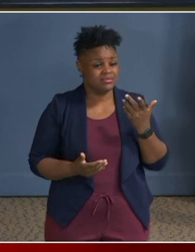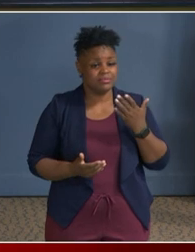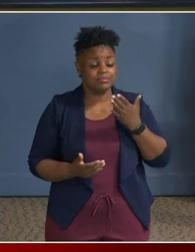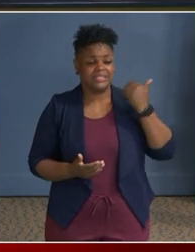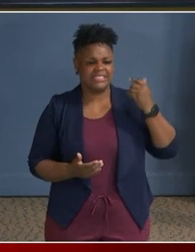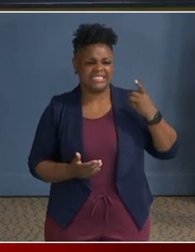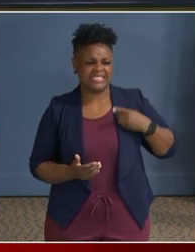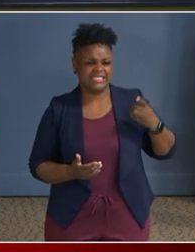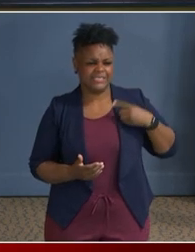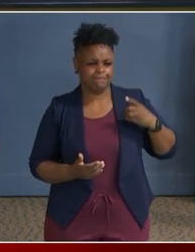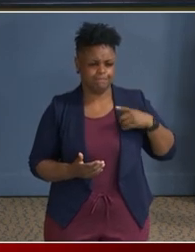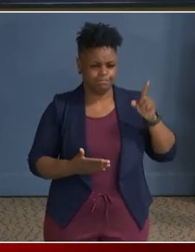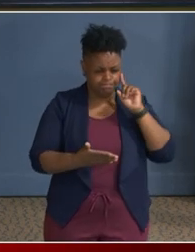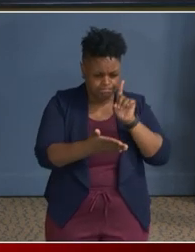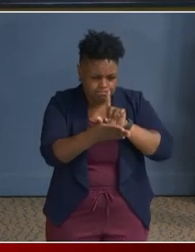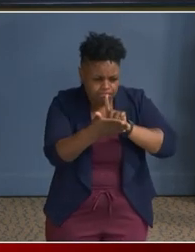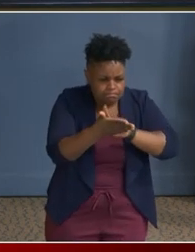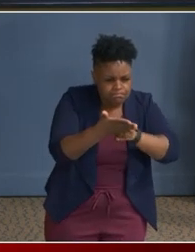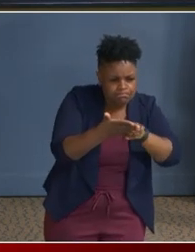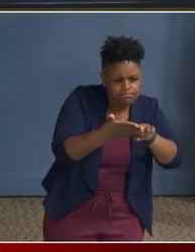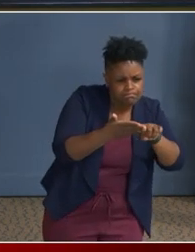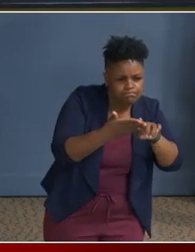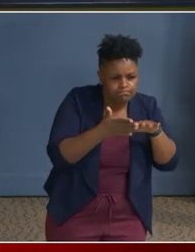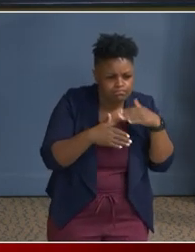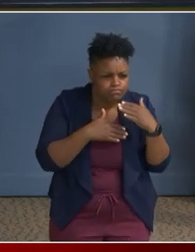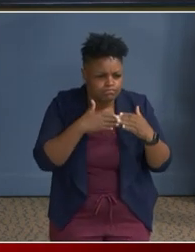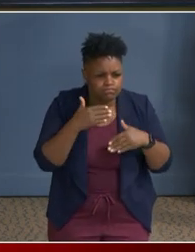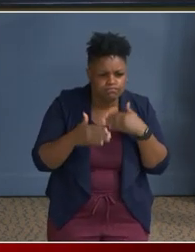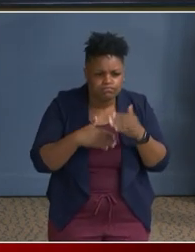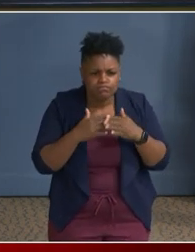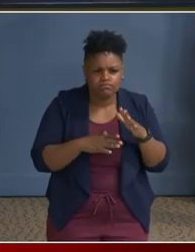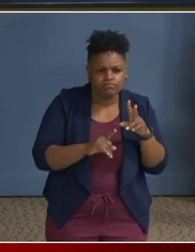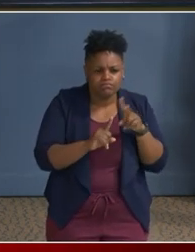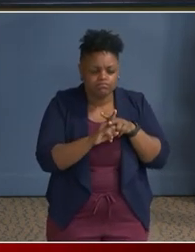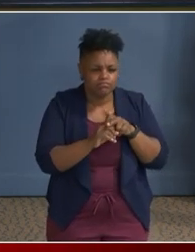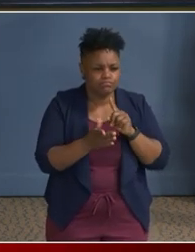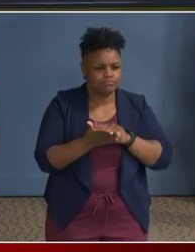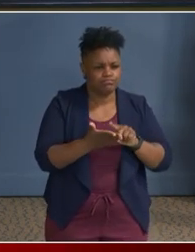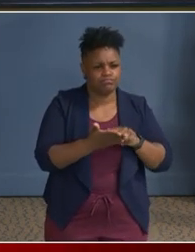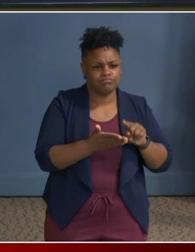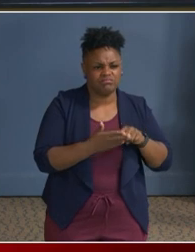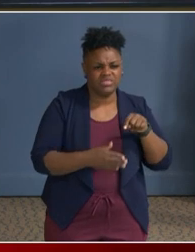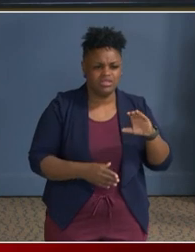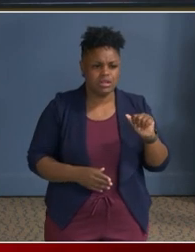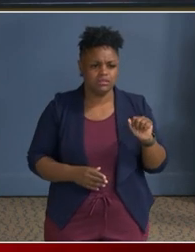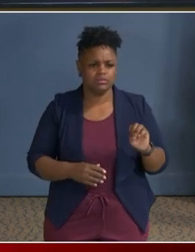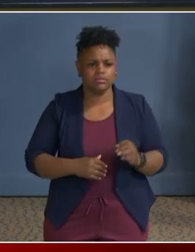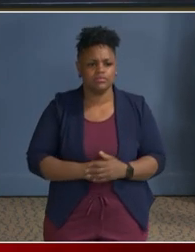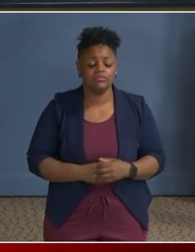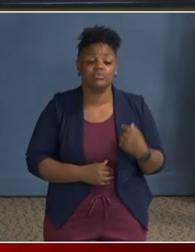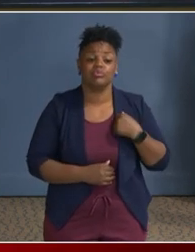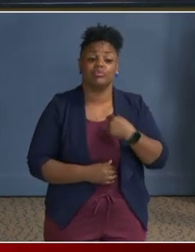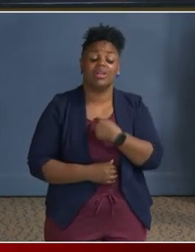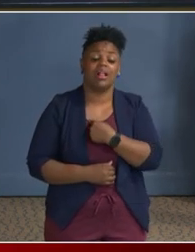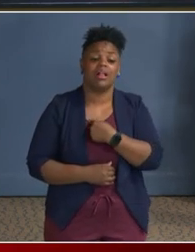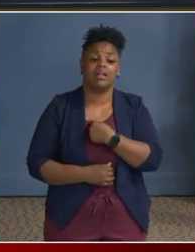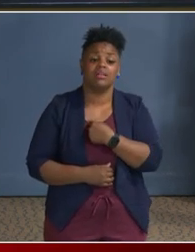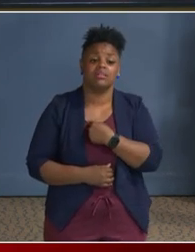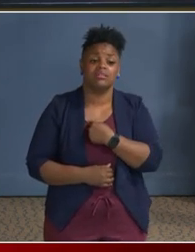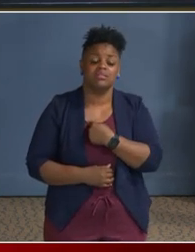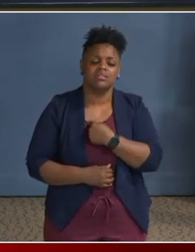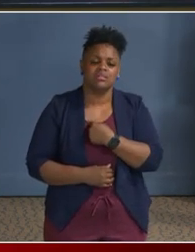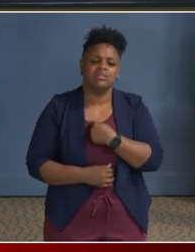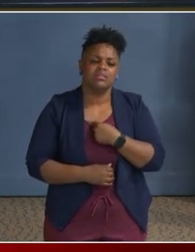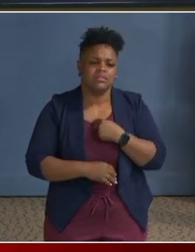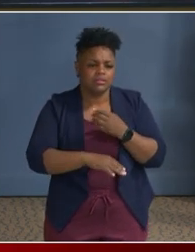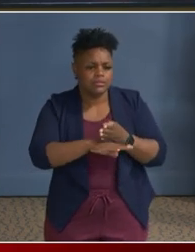the Metropolitan Police Department that are assigned to this case, and we have made significant progress.